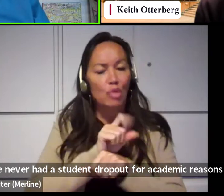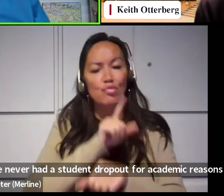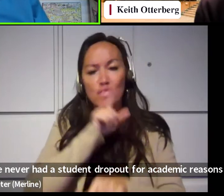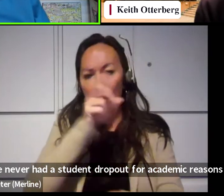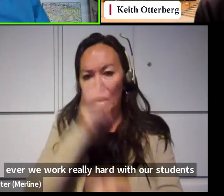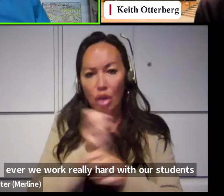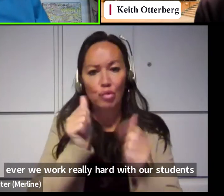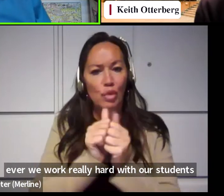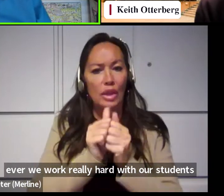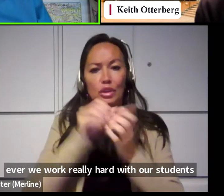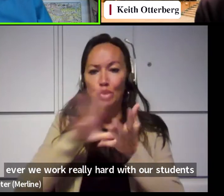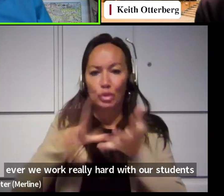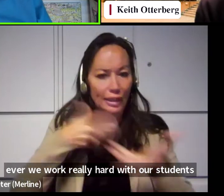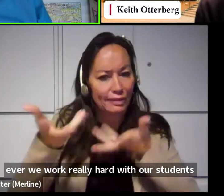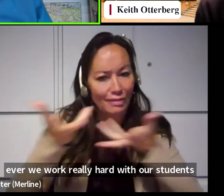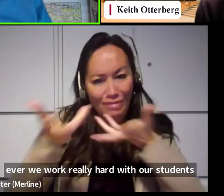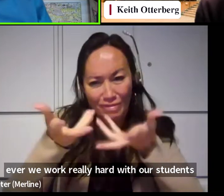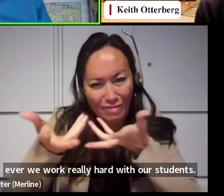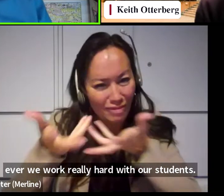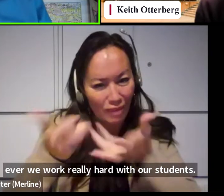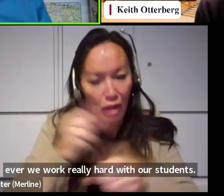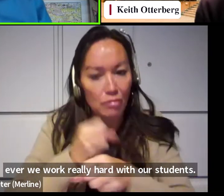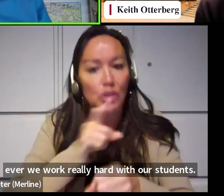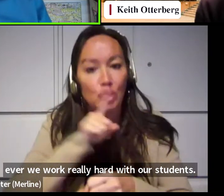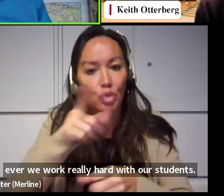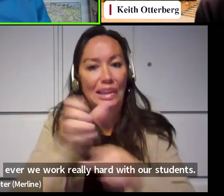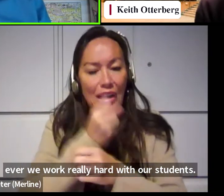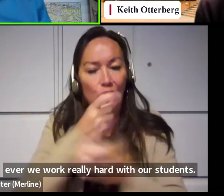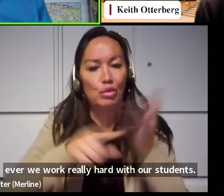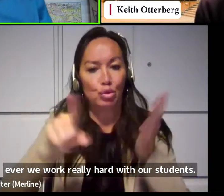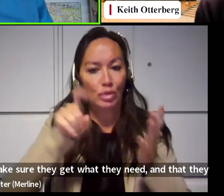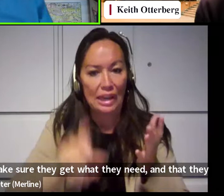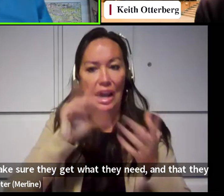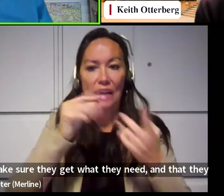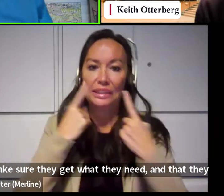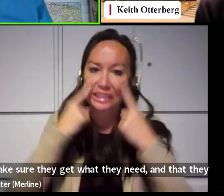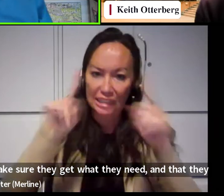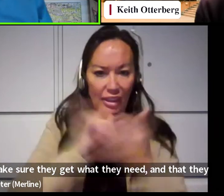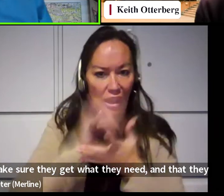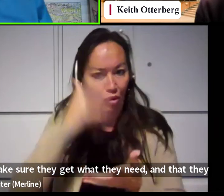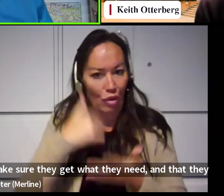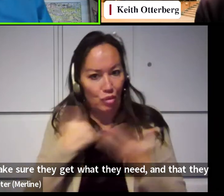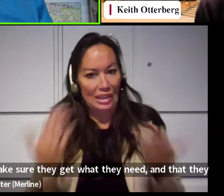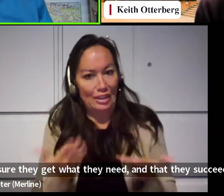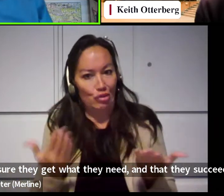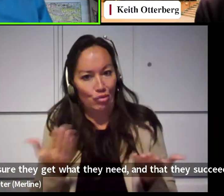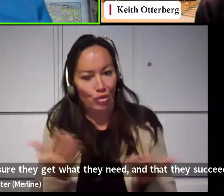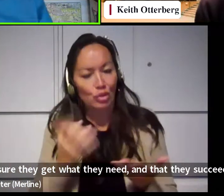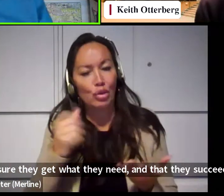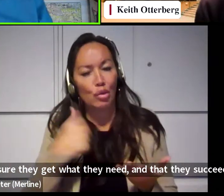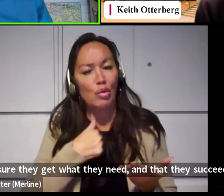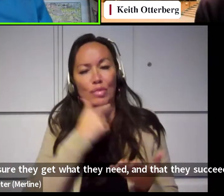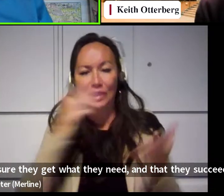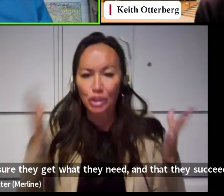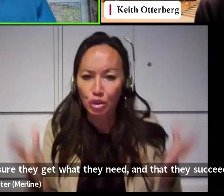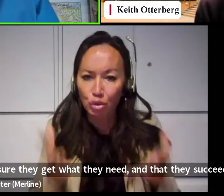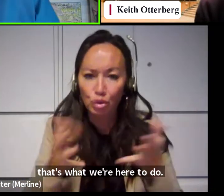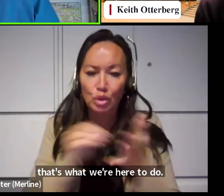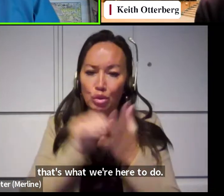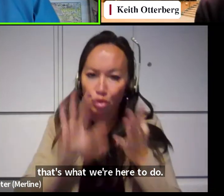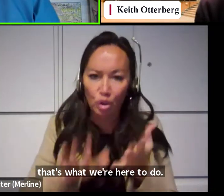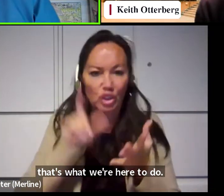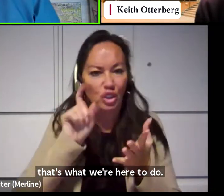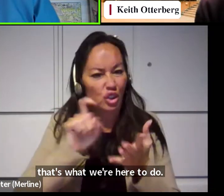they get what they need and that they succeed. That's what we're here to do. So we really encourage students to go full-time,